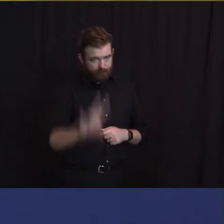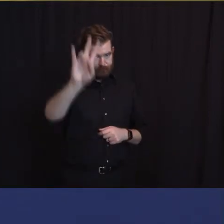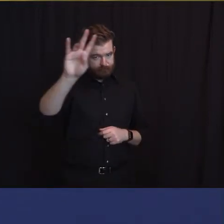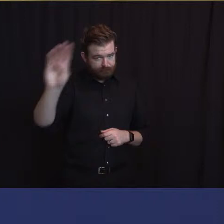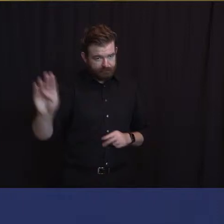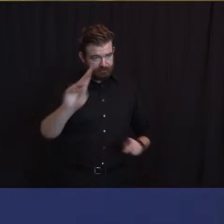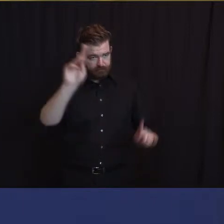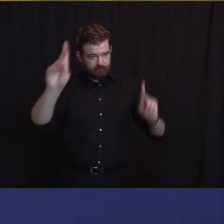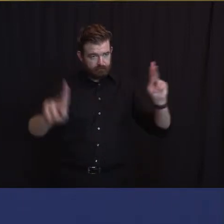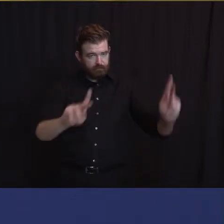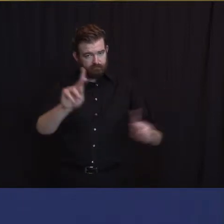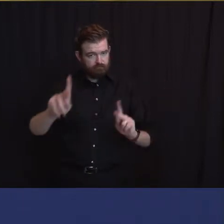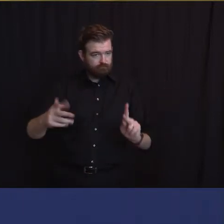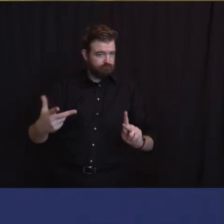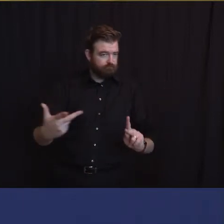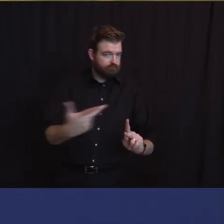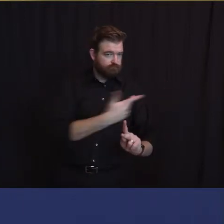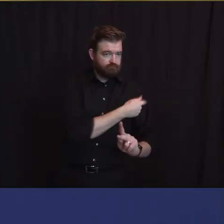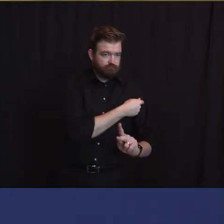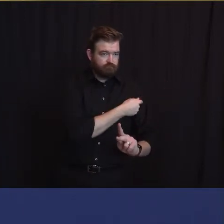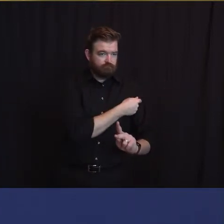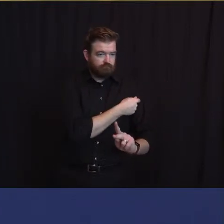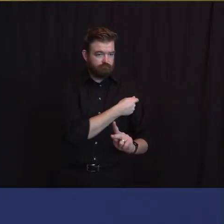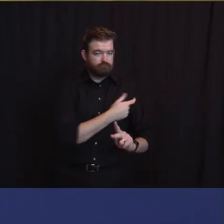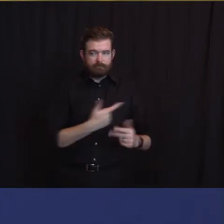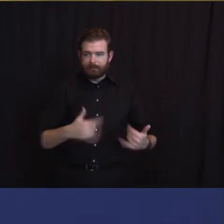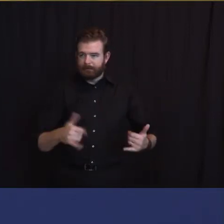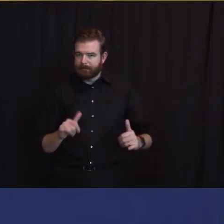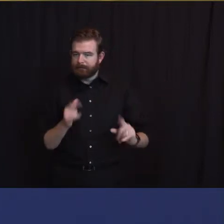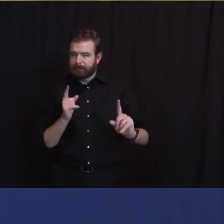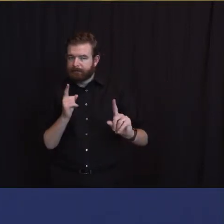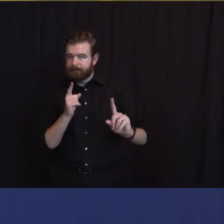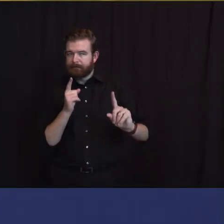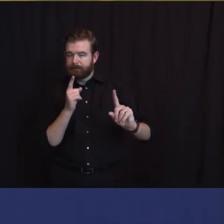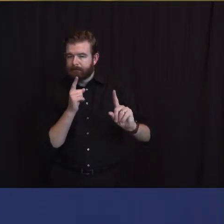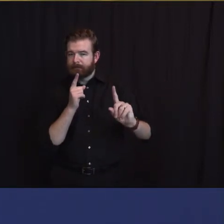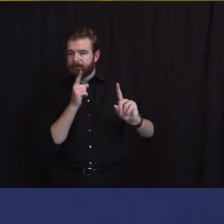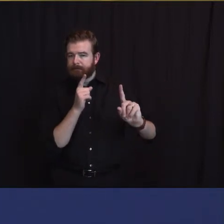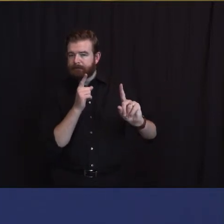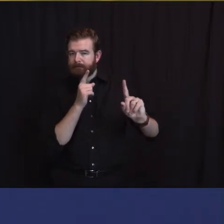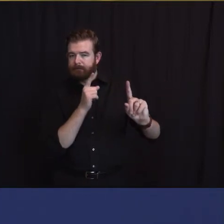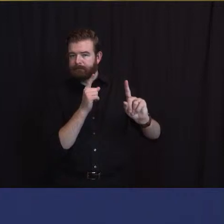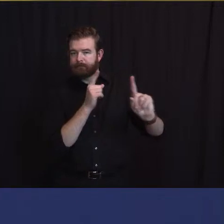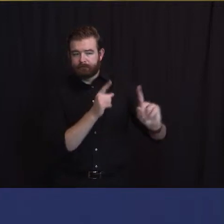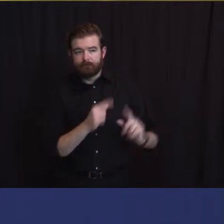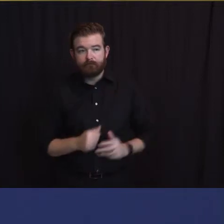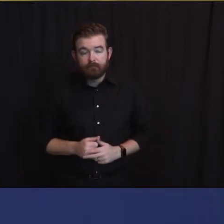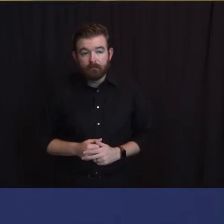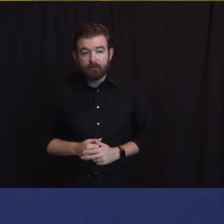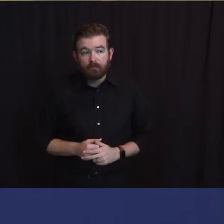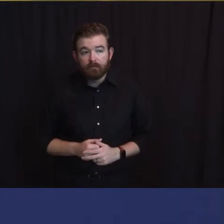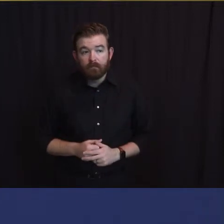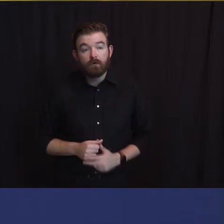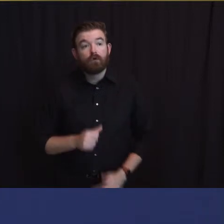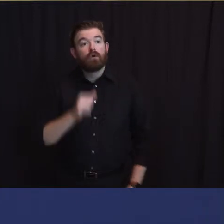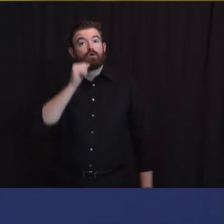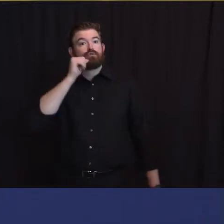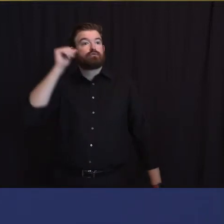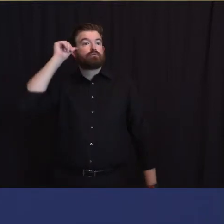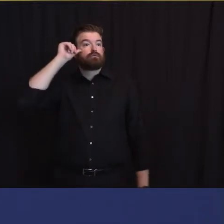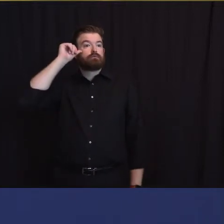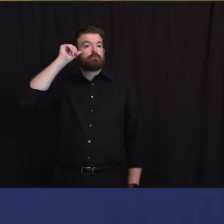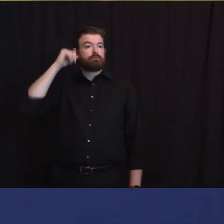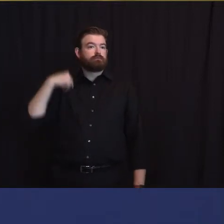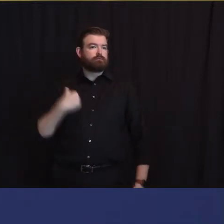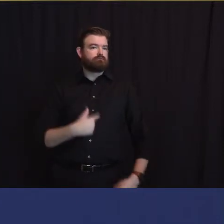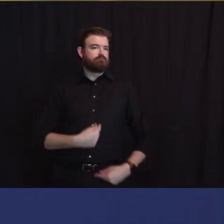at it. We had 20-odd thousand first shots yesterday. That's a good thing. That included some amount of the kids, so we have to factor that in as